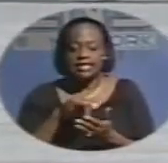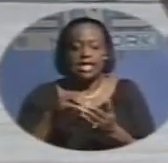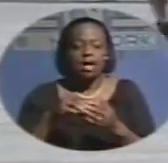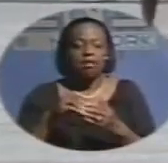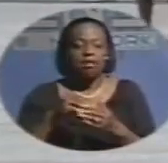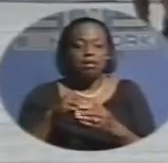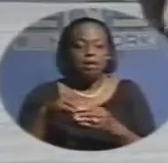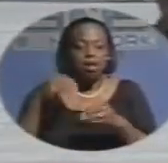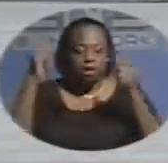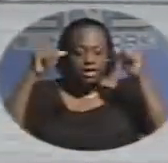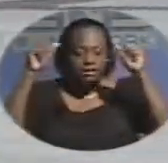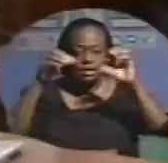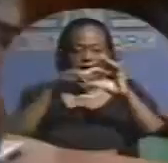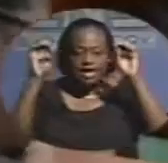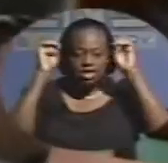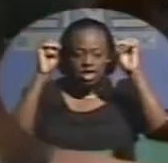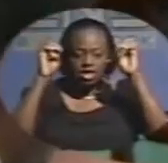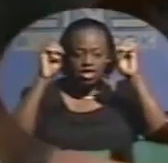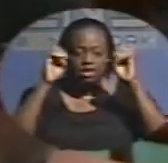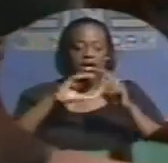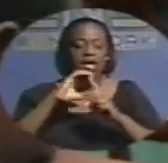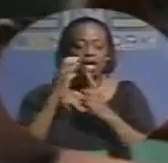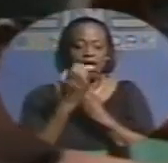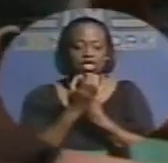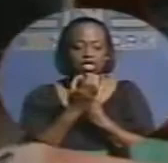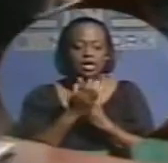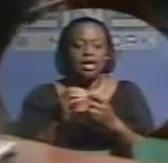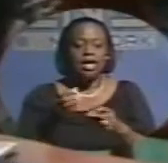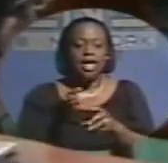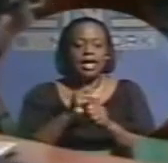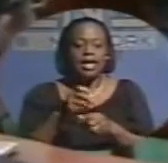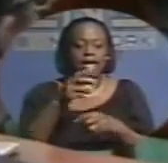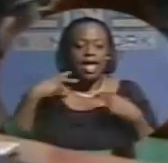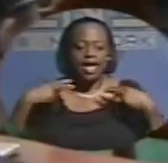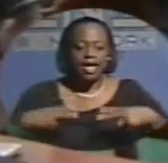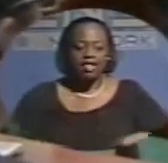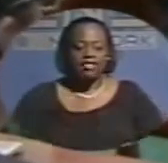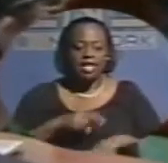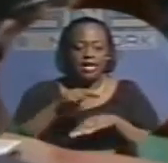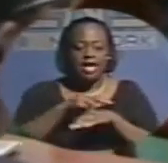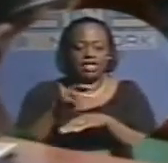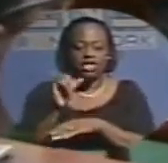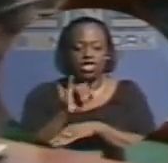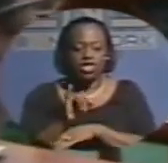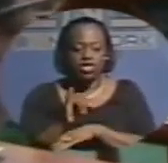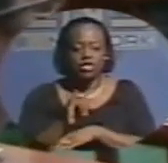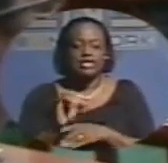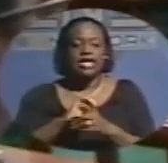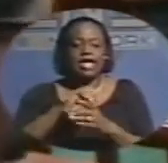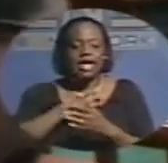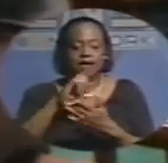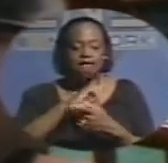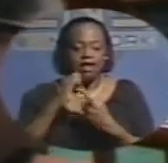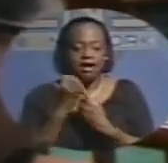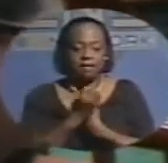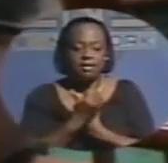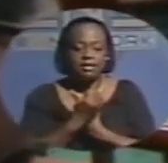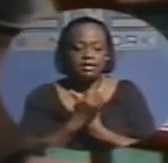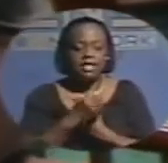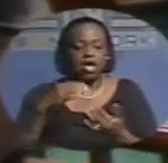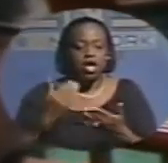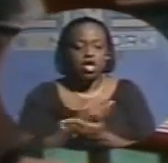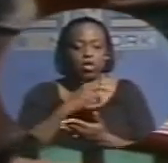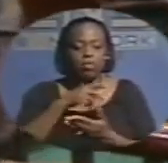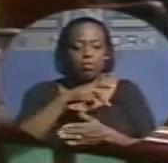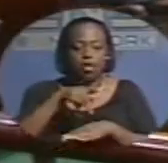in education, culture, health, national insurance, the environment, air and ground transportation, the National Stadium, and the New Providence